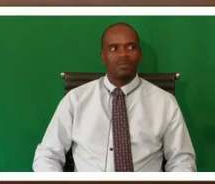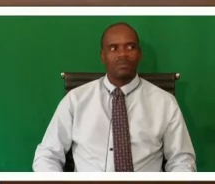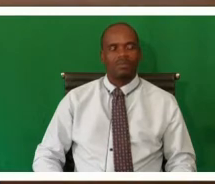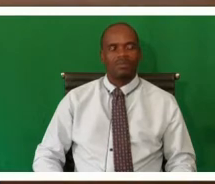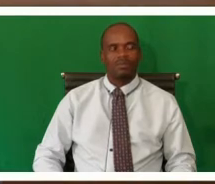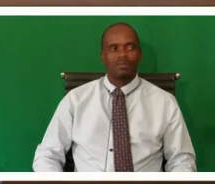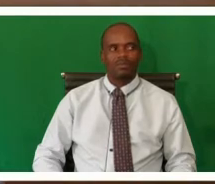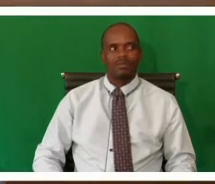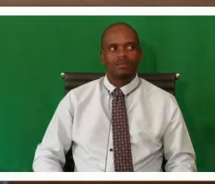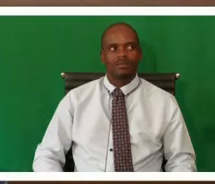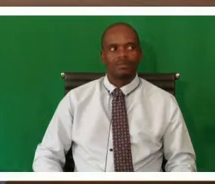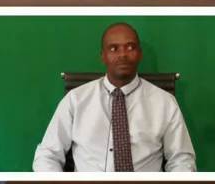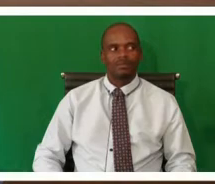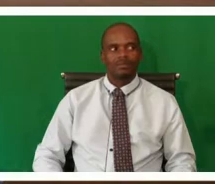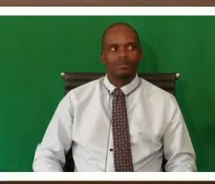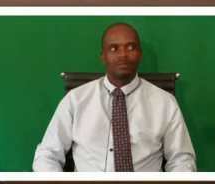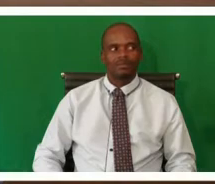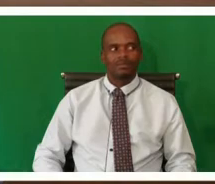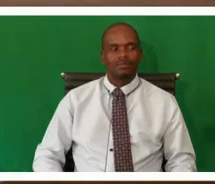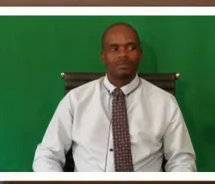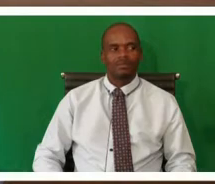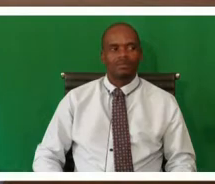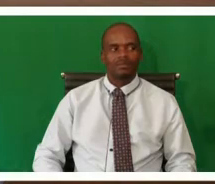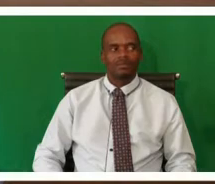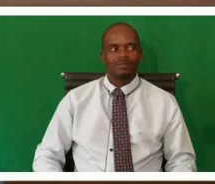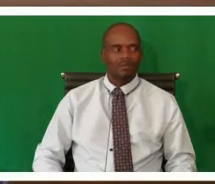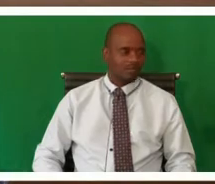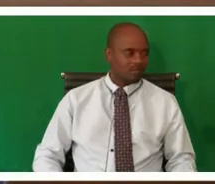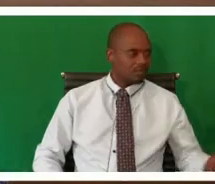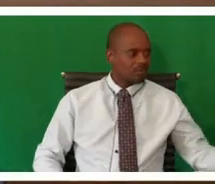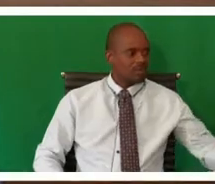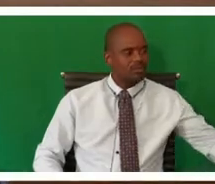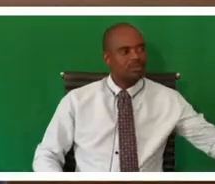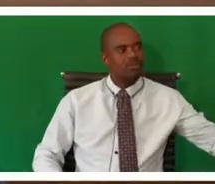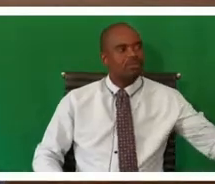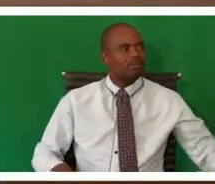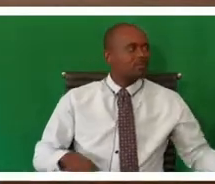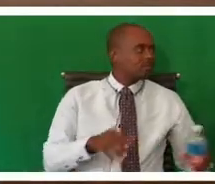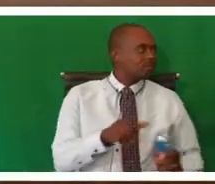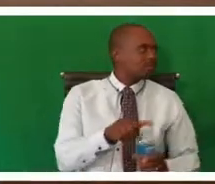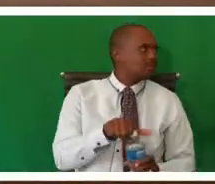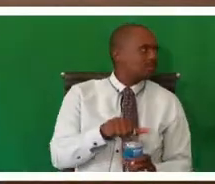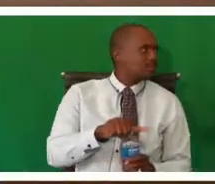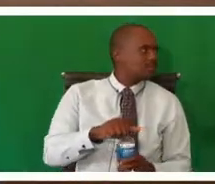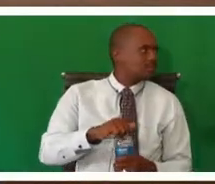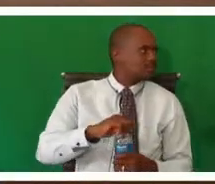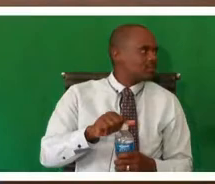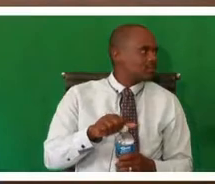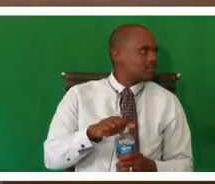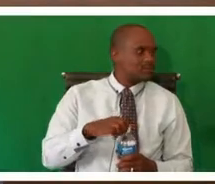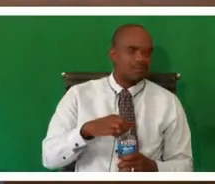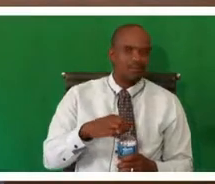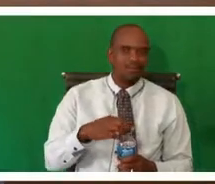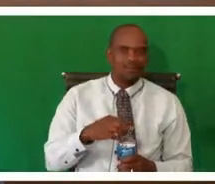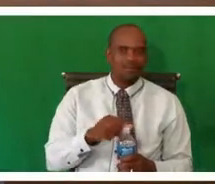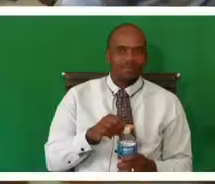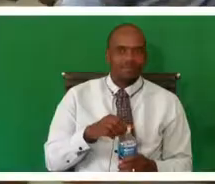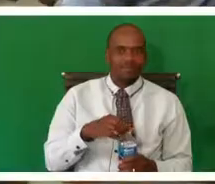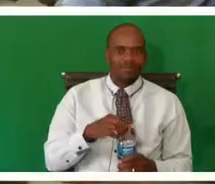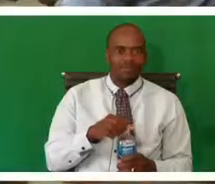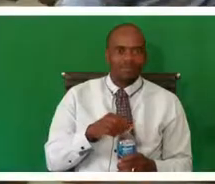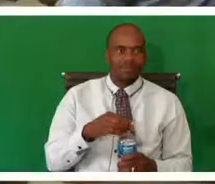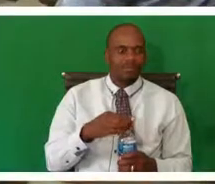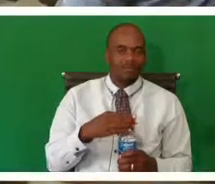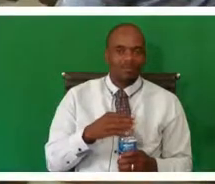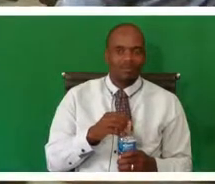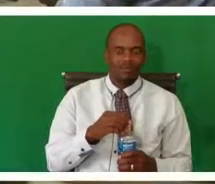have completed an audit on farms in the province with the view of making this